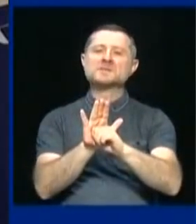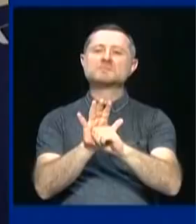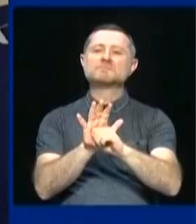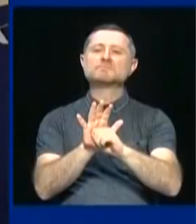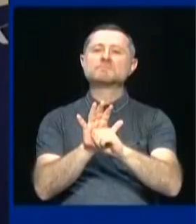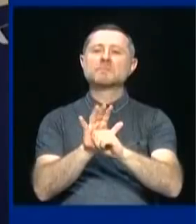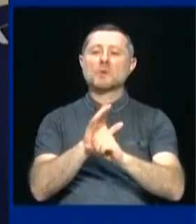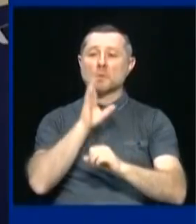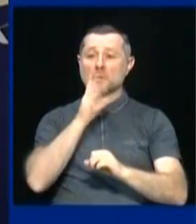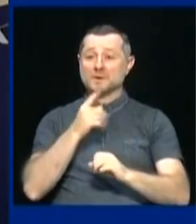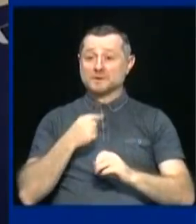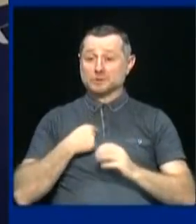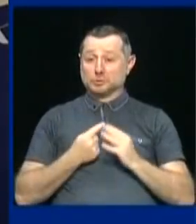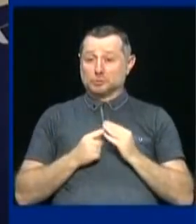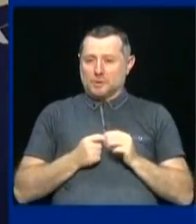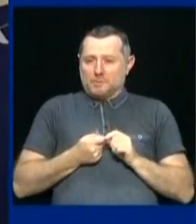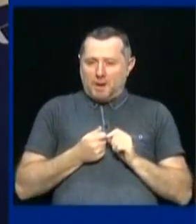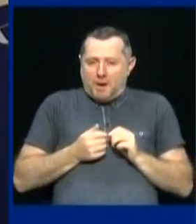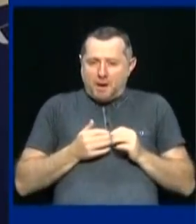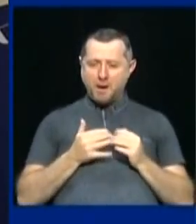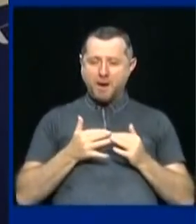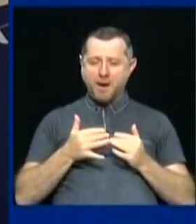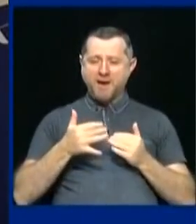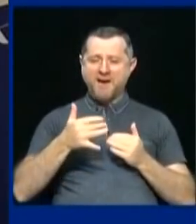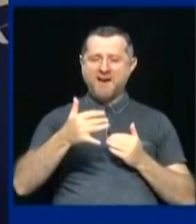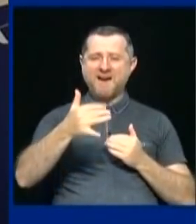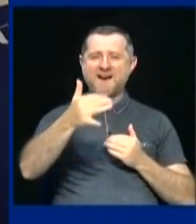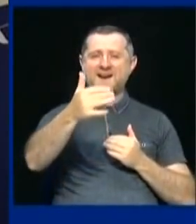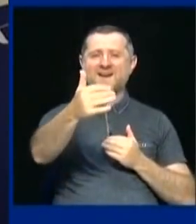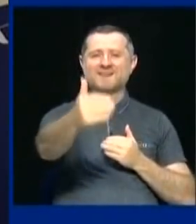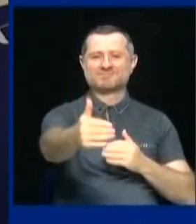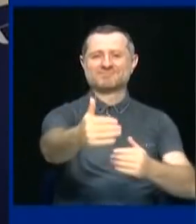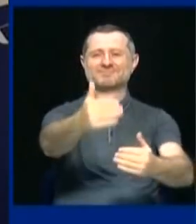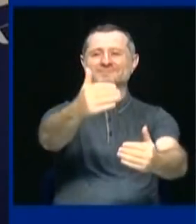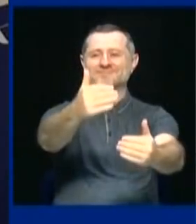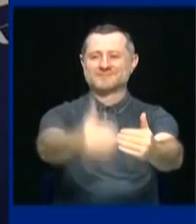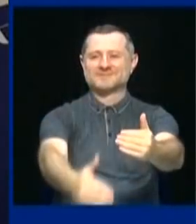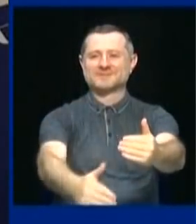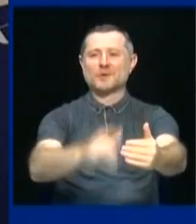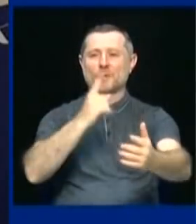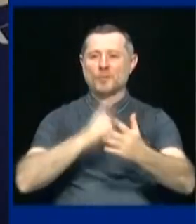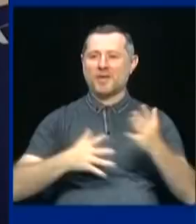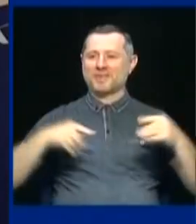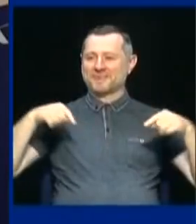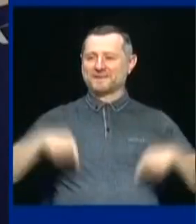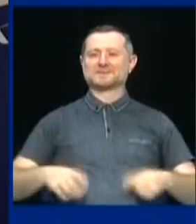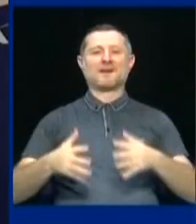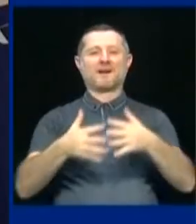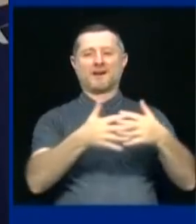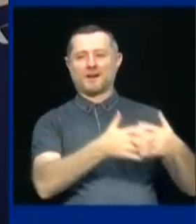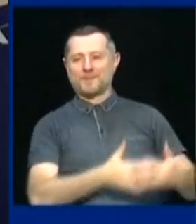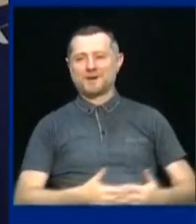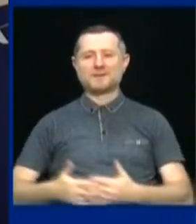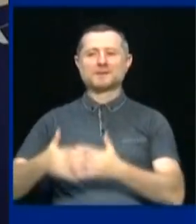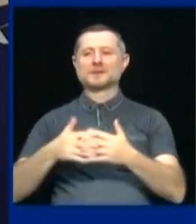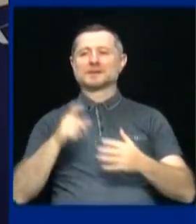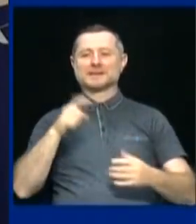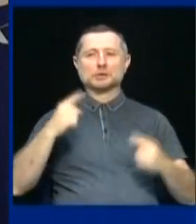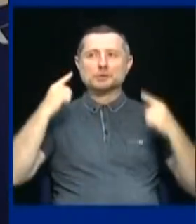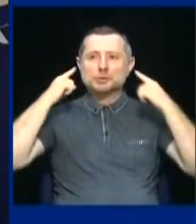the salvation of this nation that it so desperately needs to hear. Thank